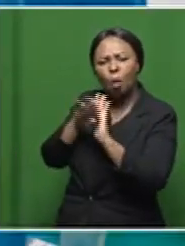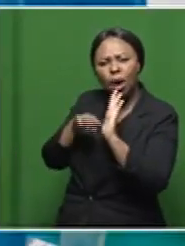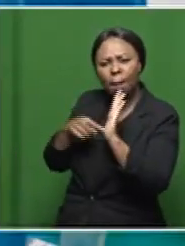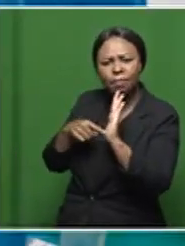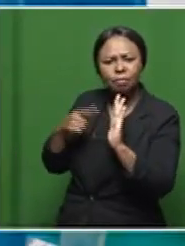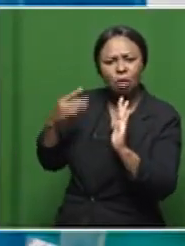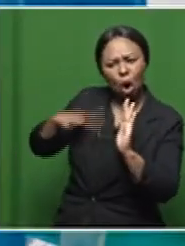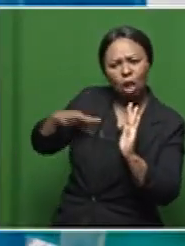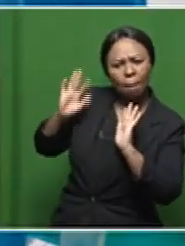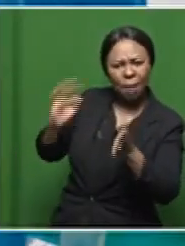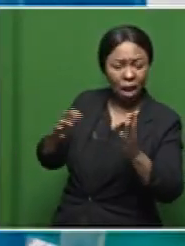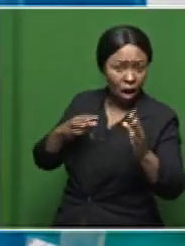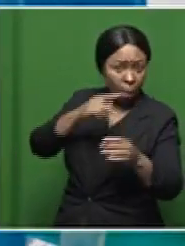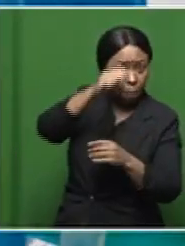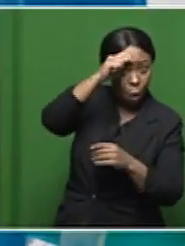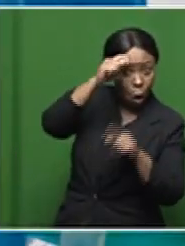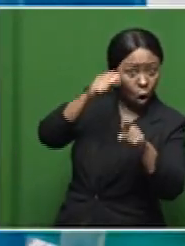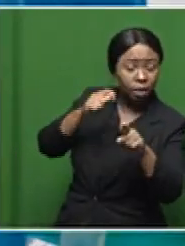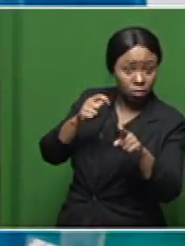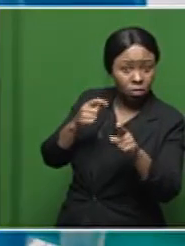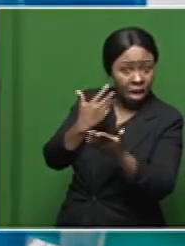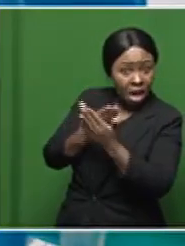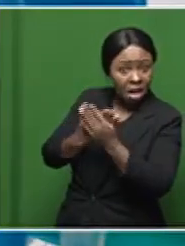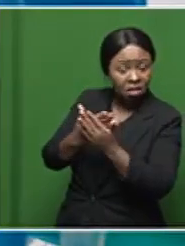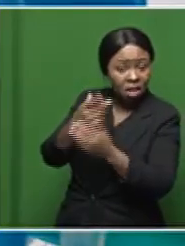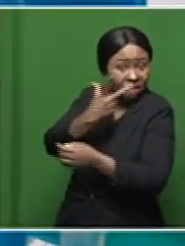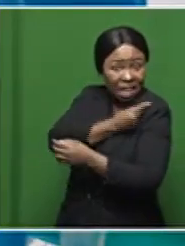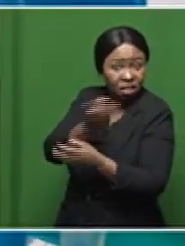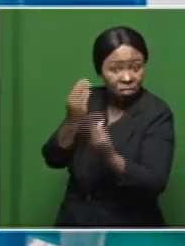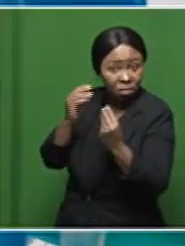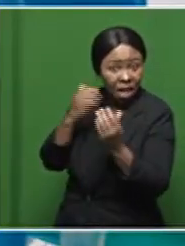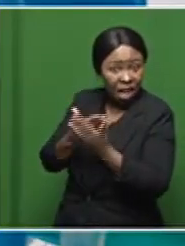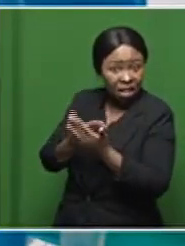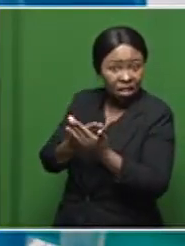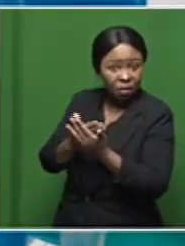young boys? Do they also get the opportunity to get the vaccine themselves?